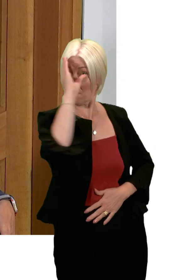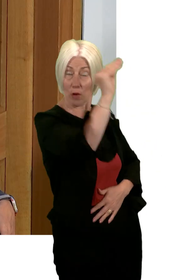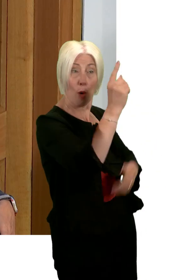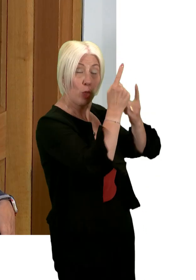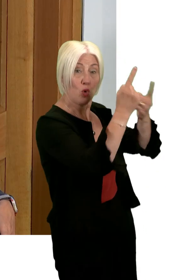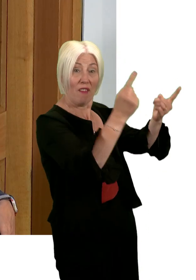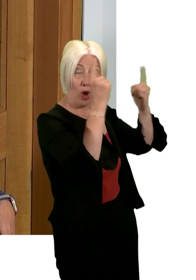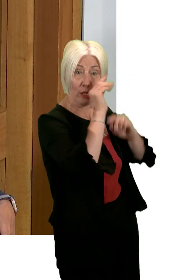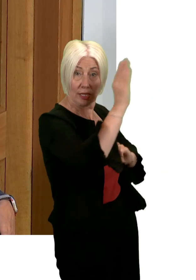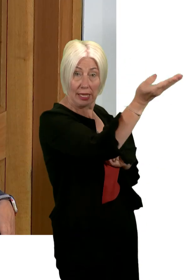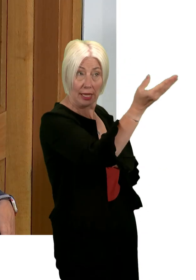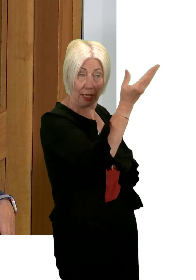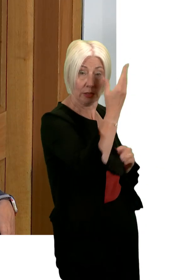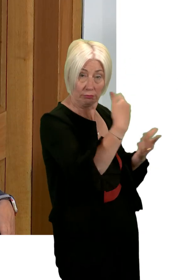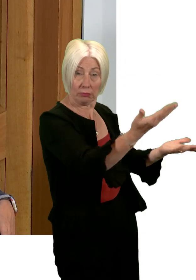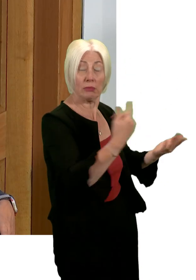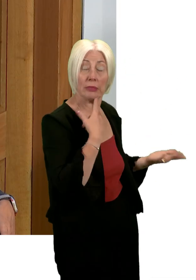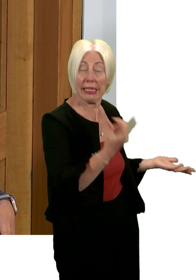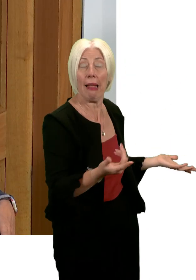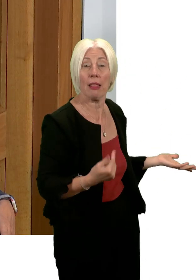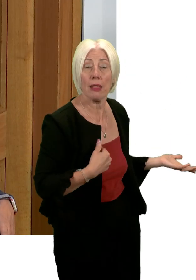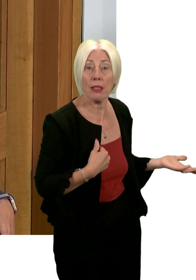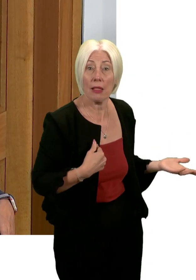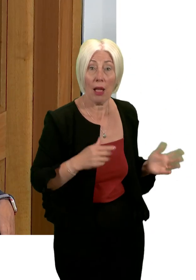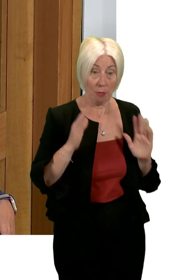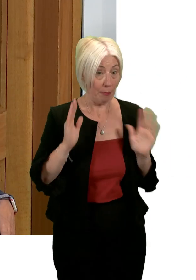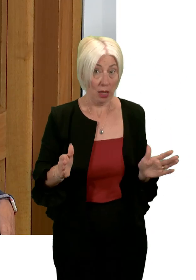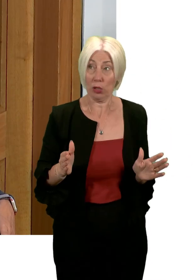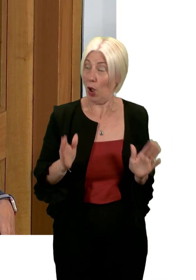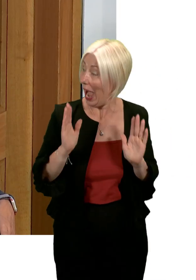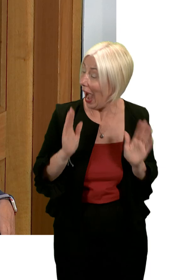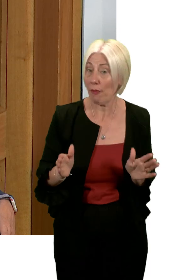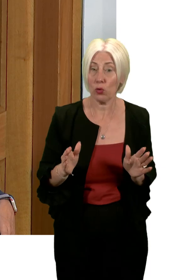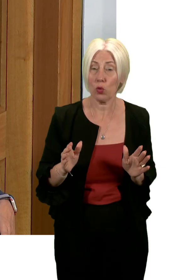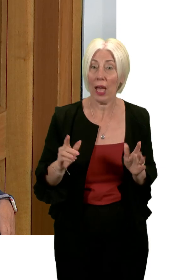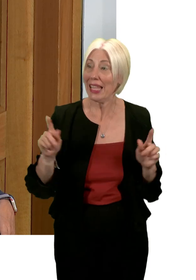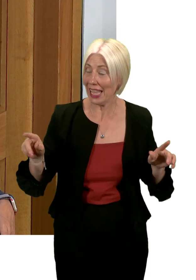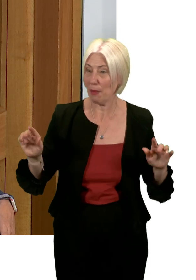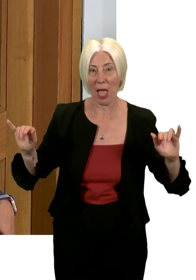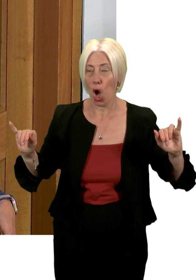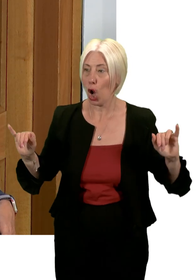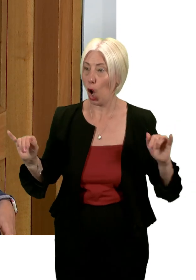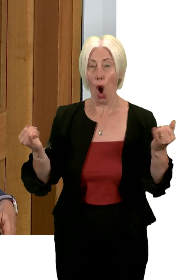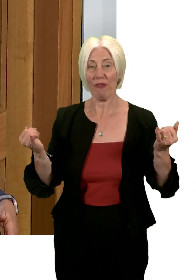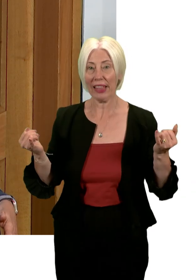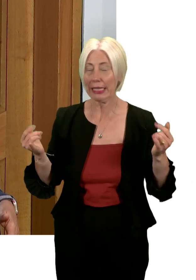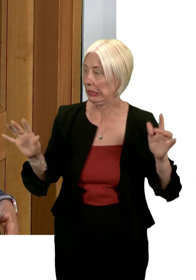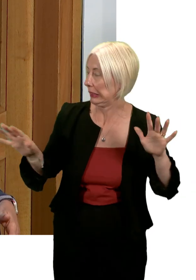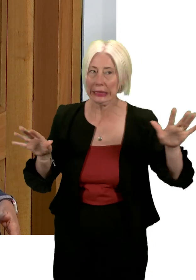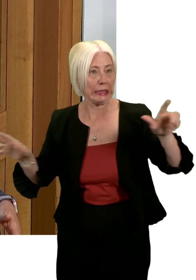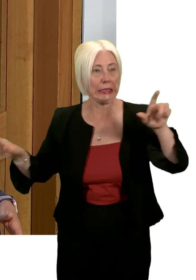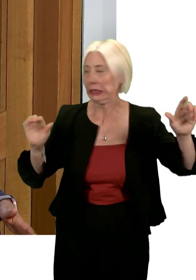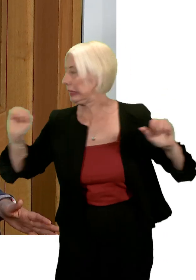available to source. So yes, I think I fully embrace that conflict of declaring that conflict of